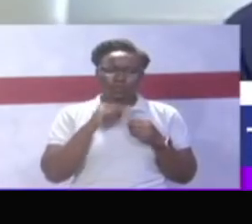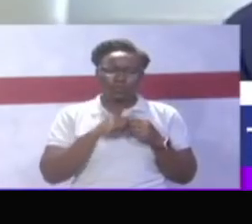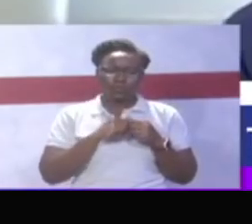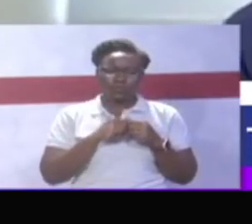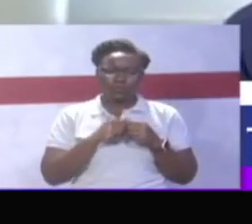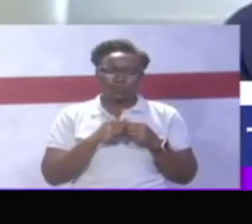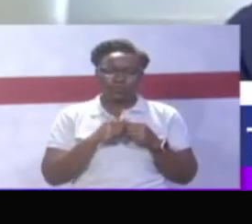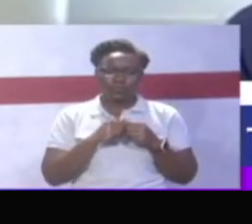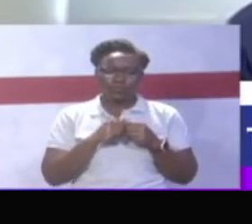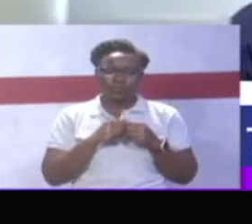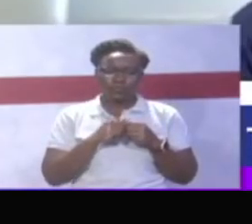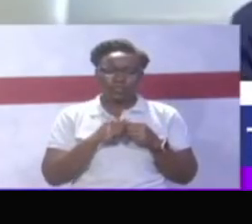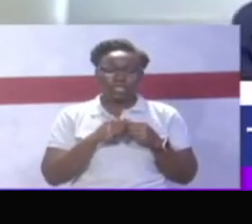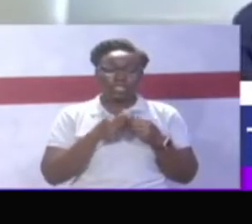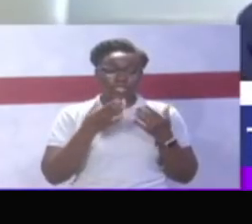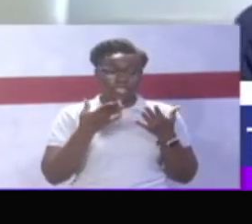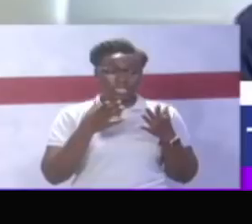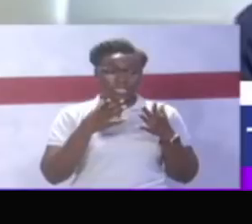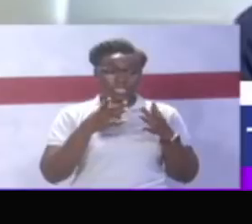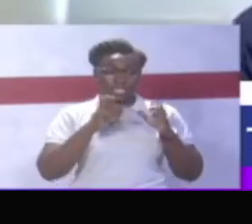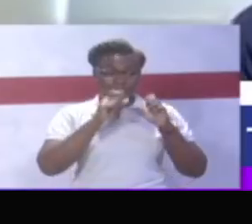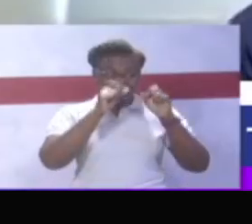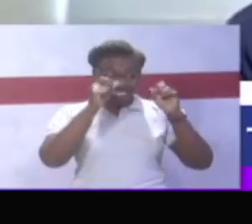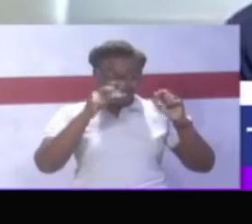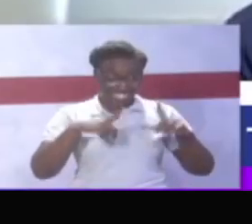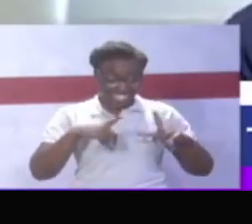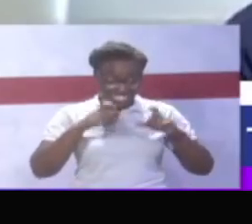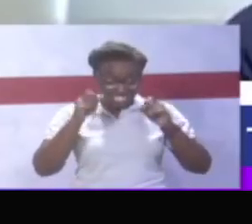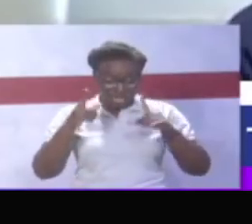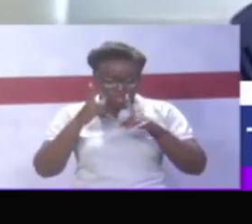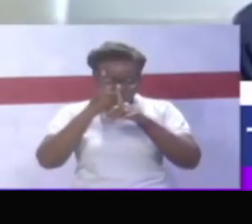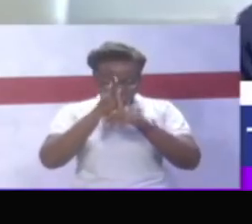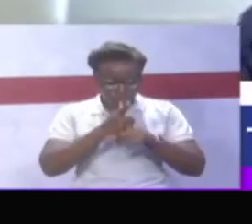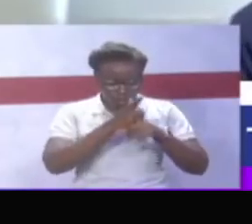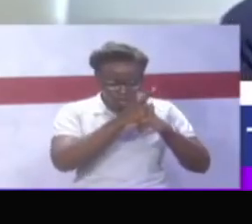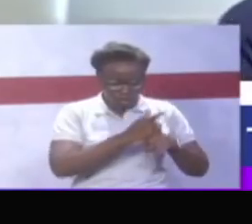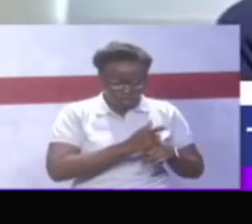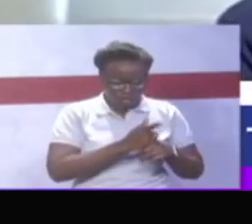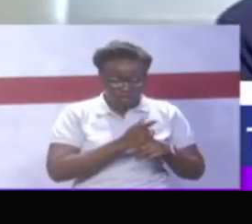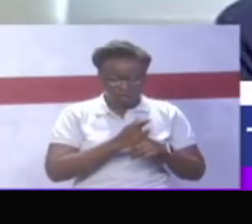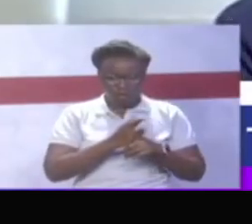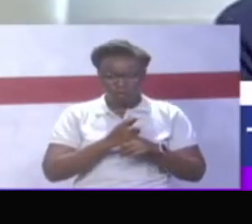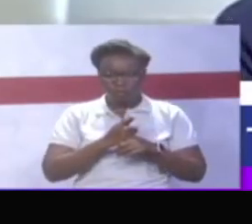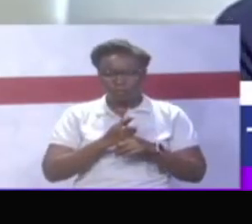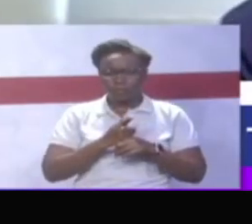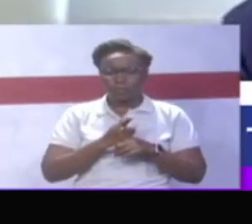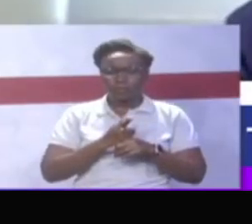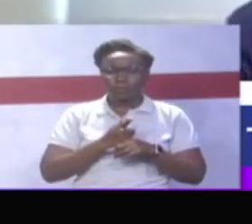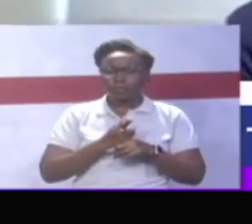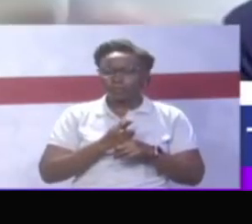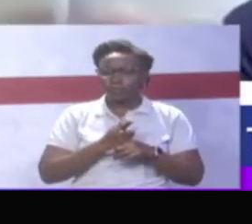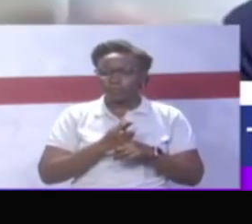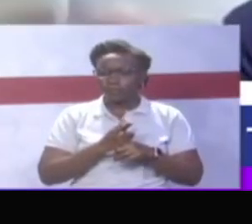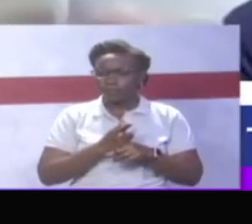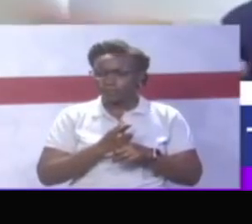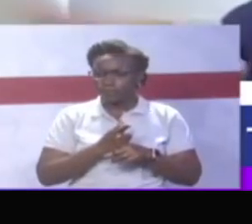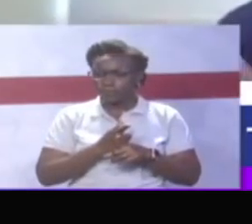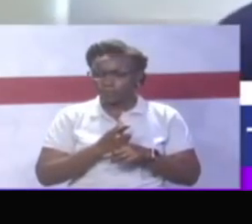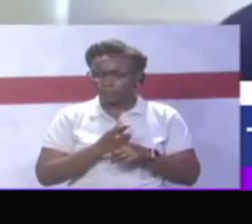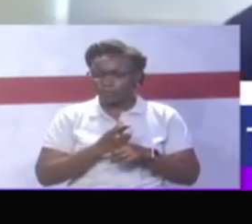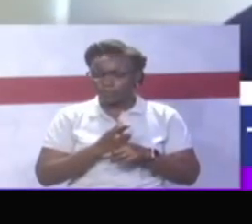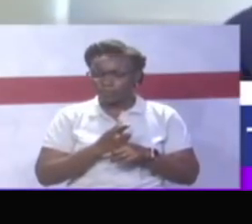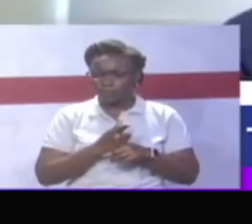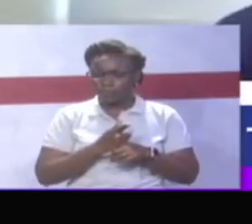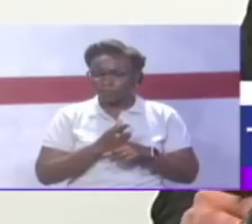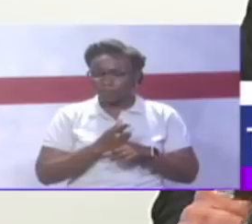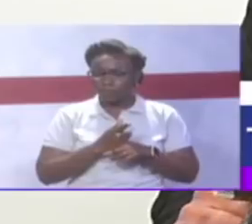these these sequencing that's going to be done on the sources of infection for Delta, coming back positive for Delta? Yeah,